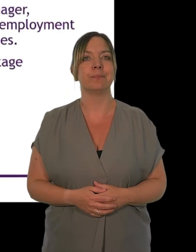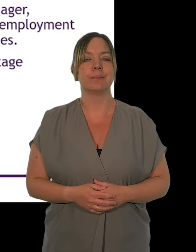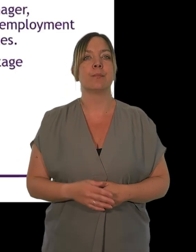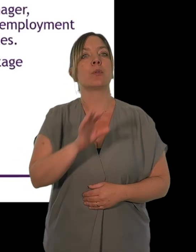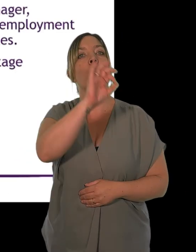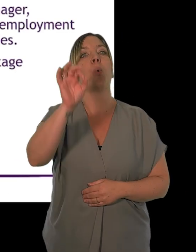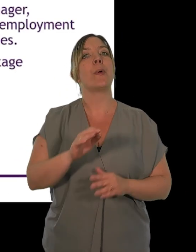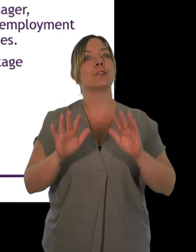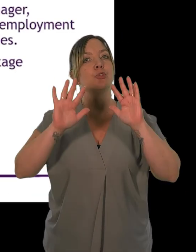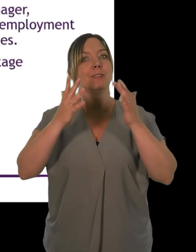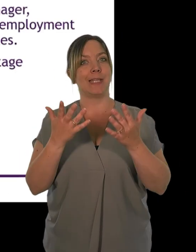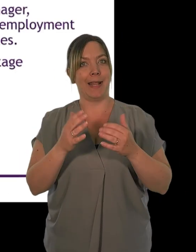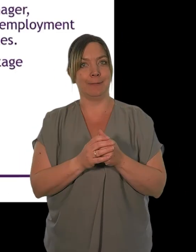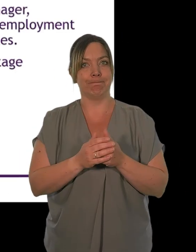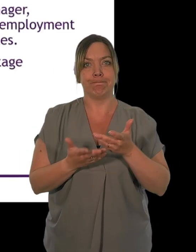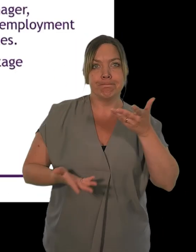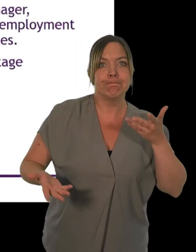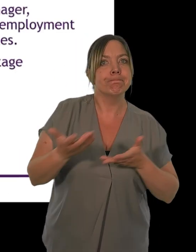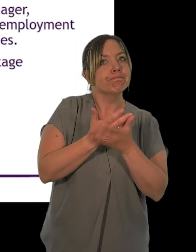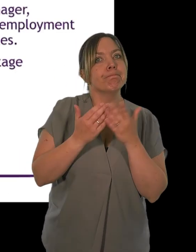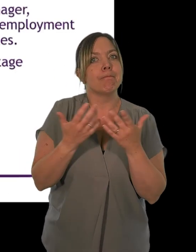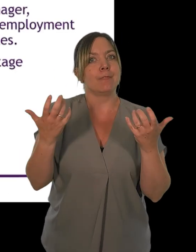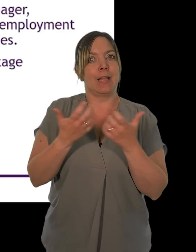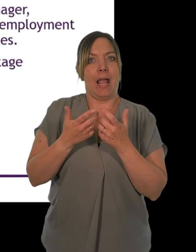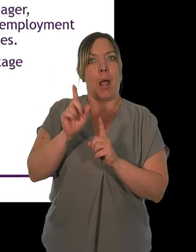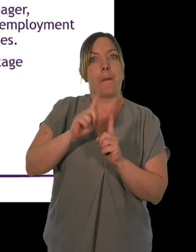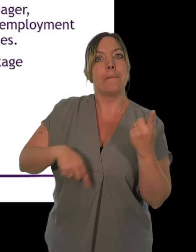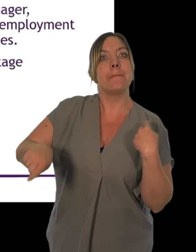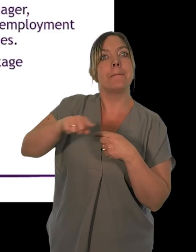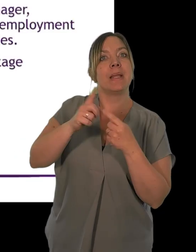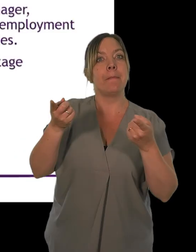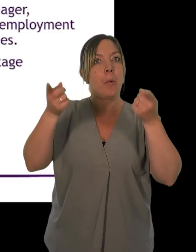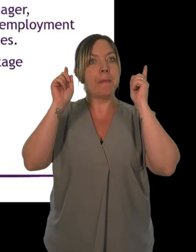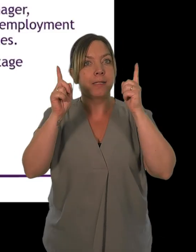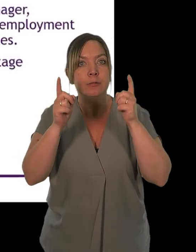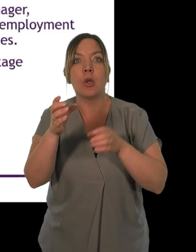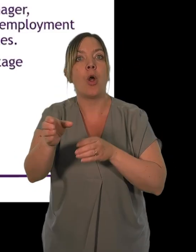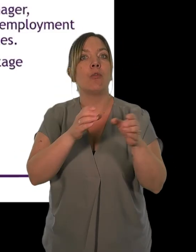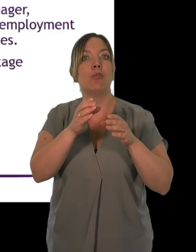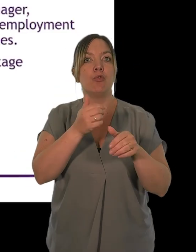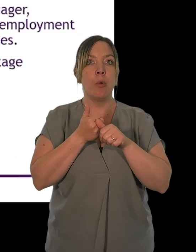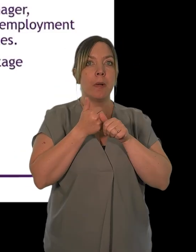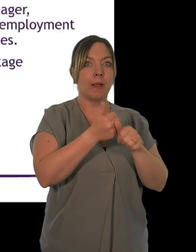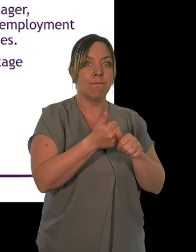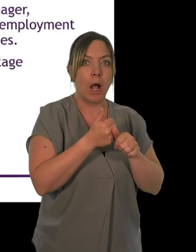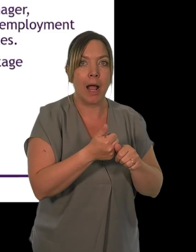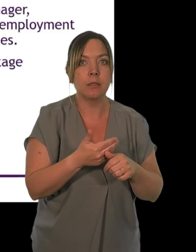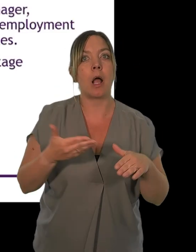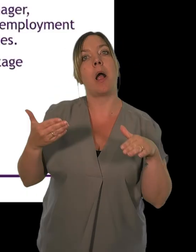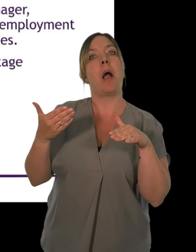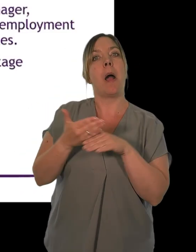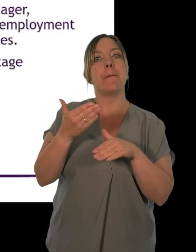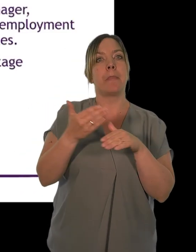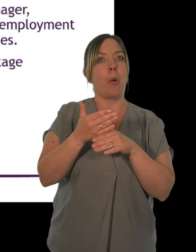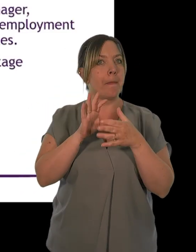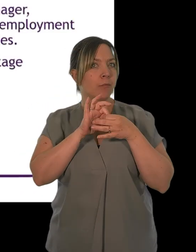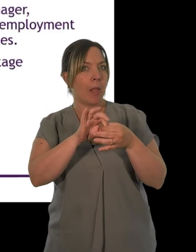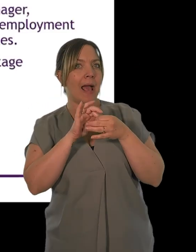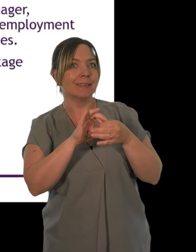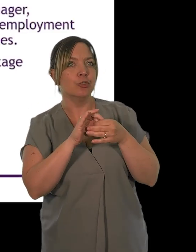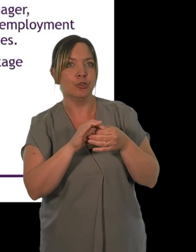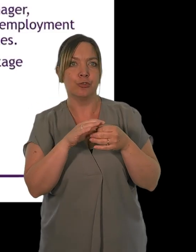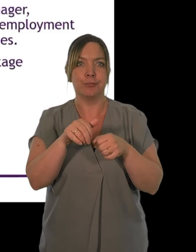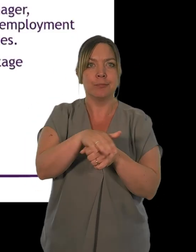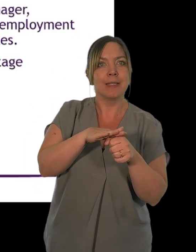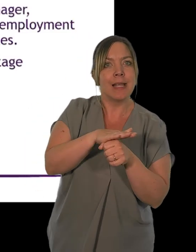case advisor could support the retention stage of the employee life cycle. This question